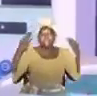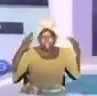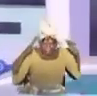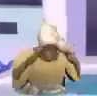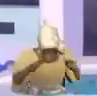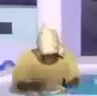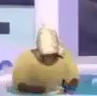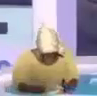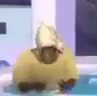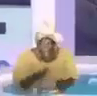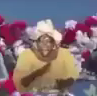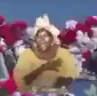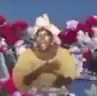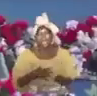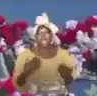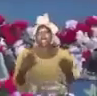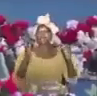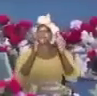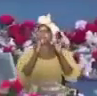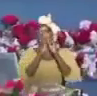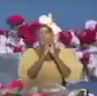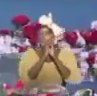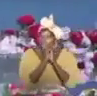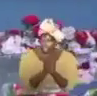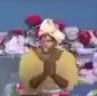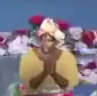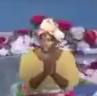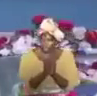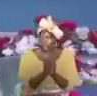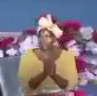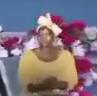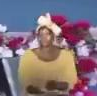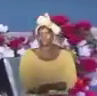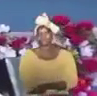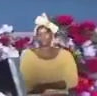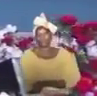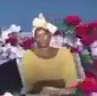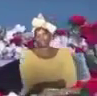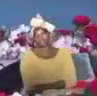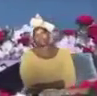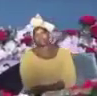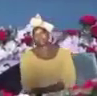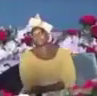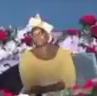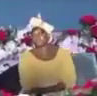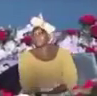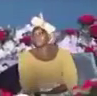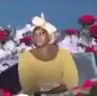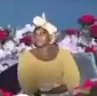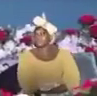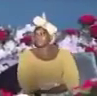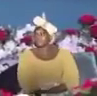in despair. The Bible says he bowed himself to the ground and worshipped.